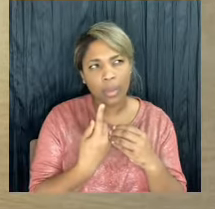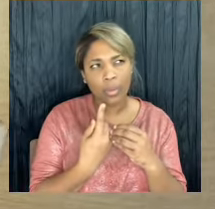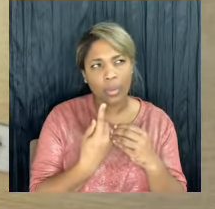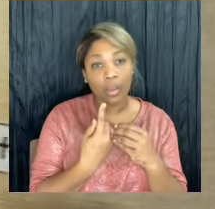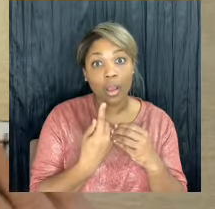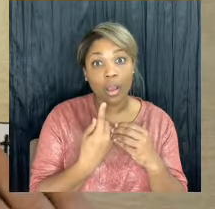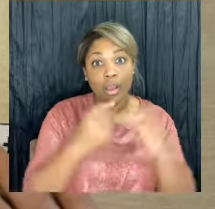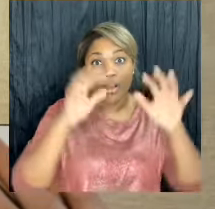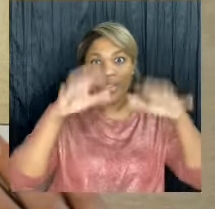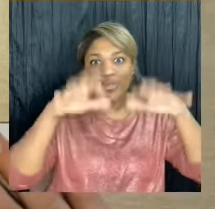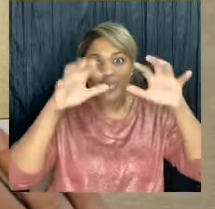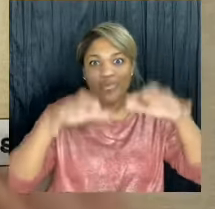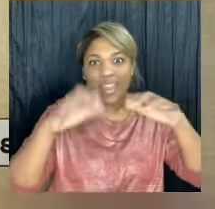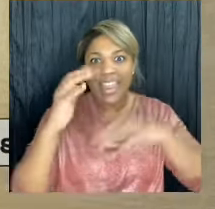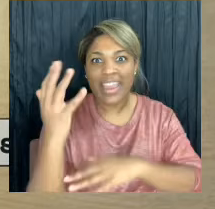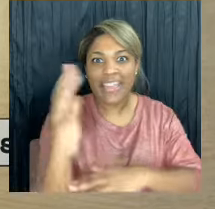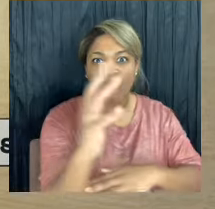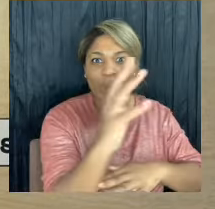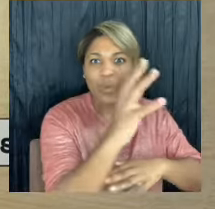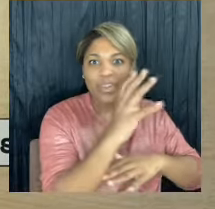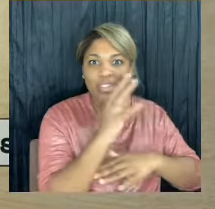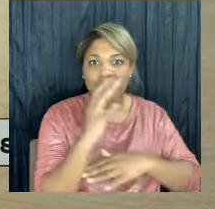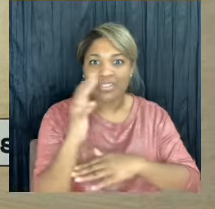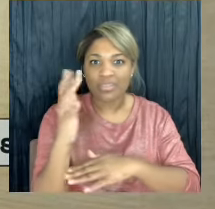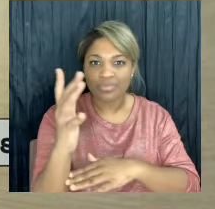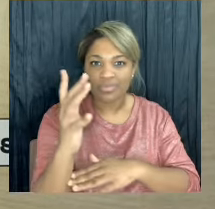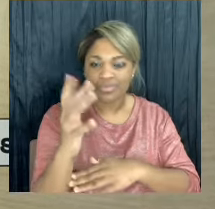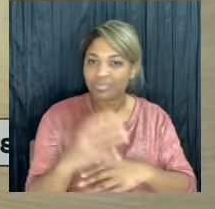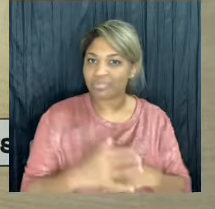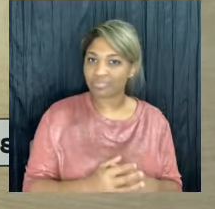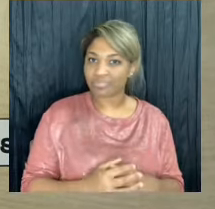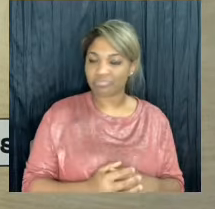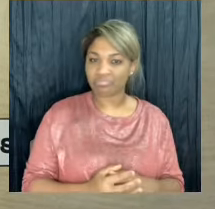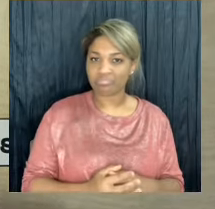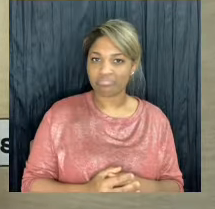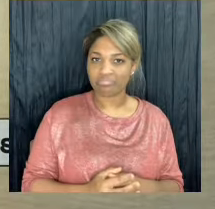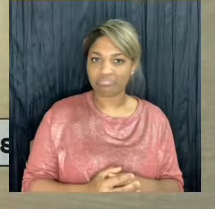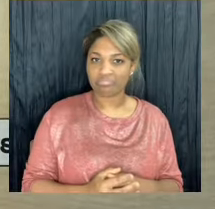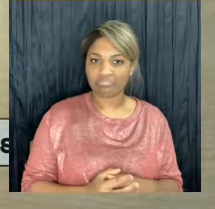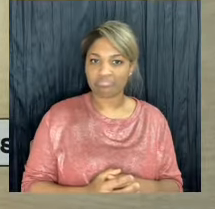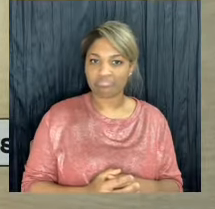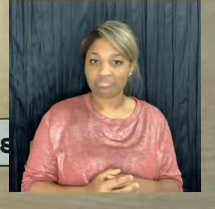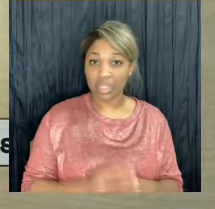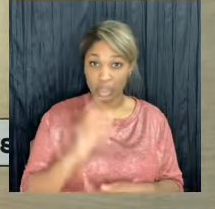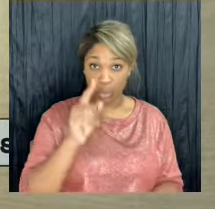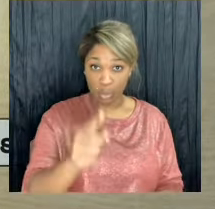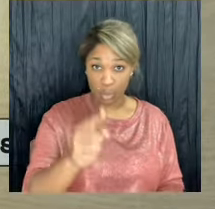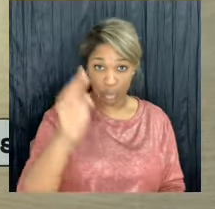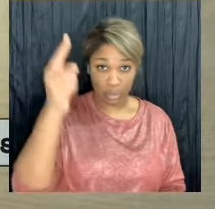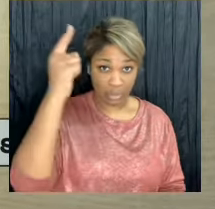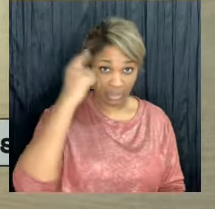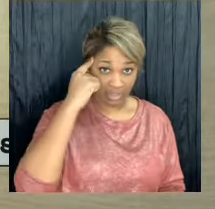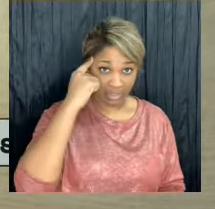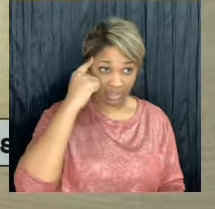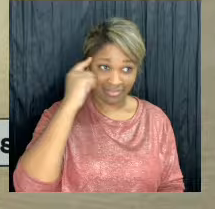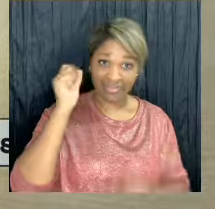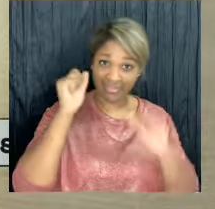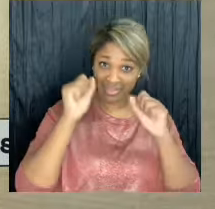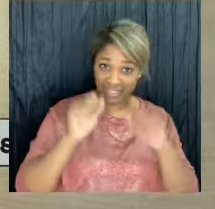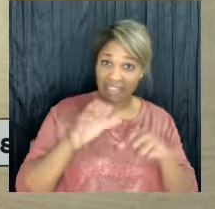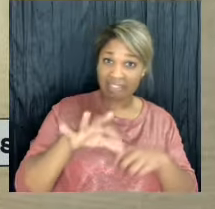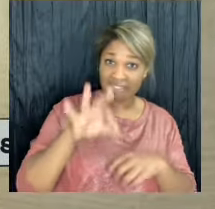the rainforest? What about the environment of rainforest? Do you think that we could